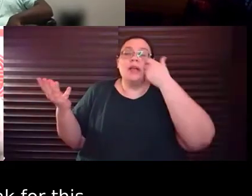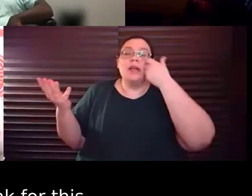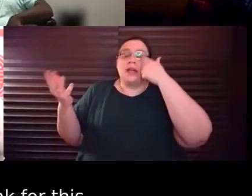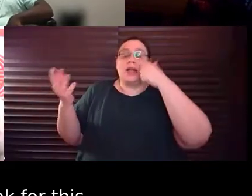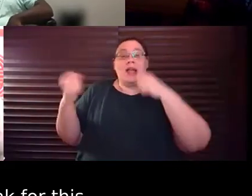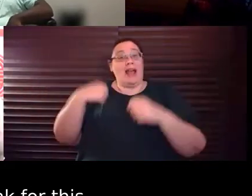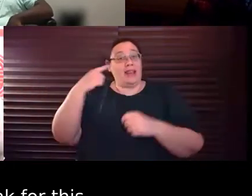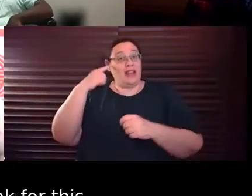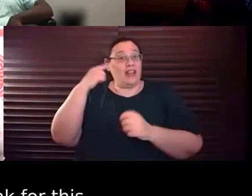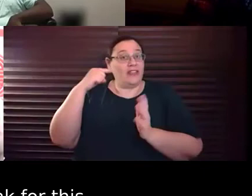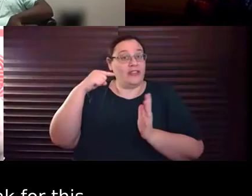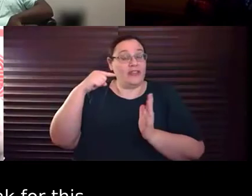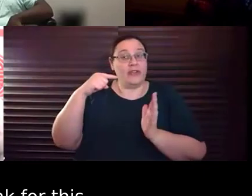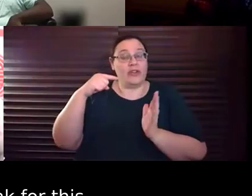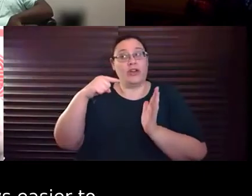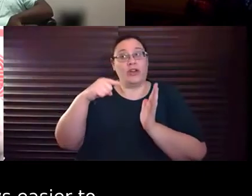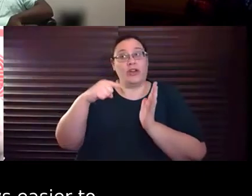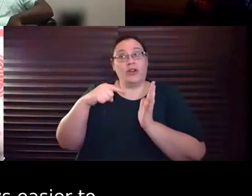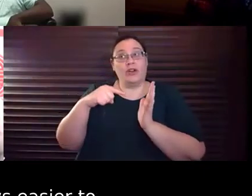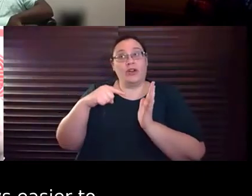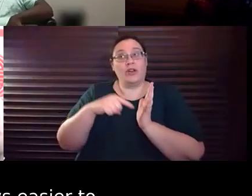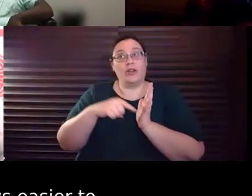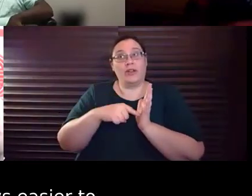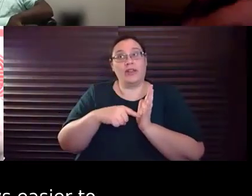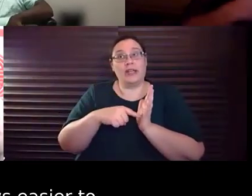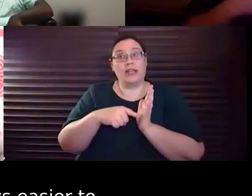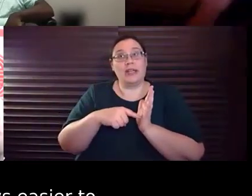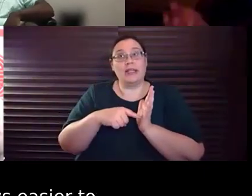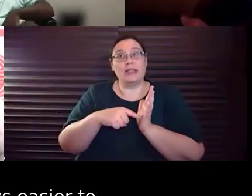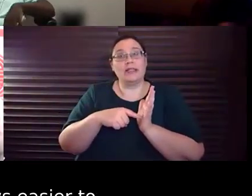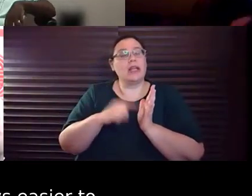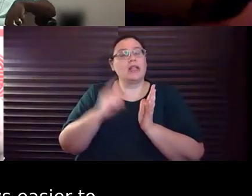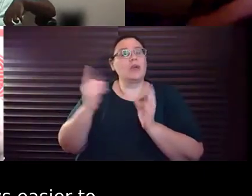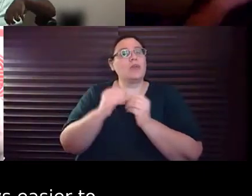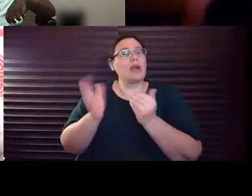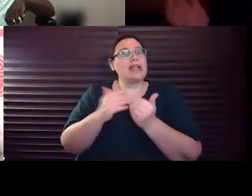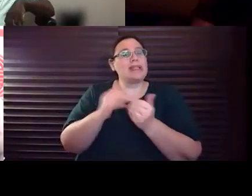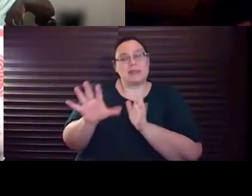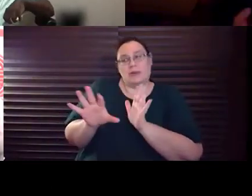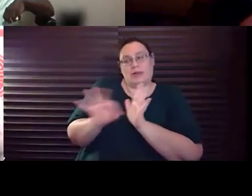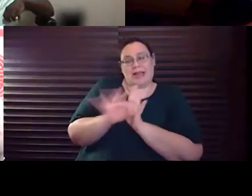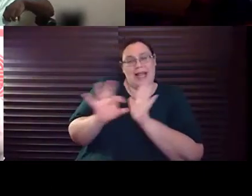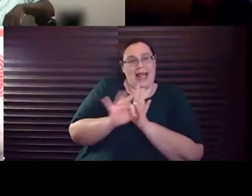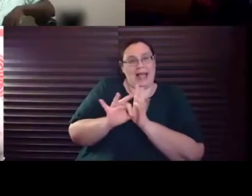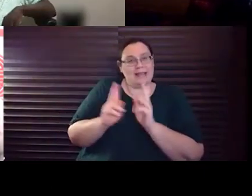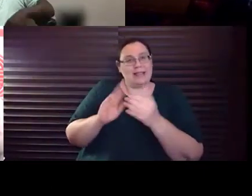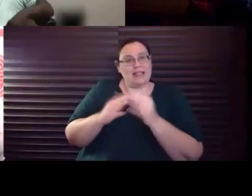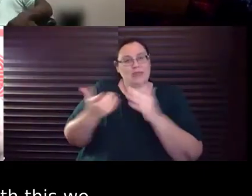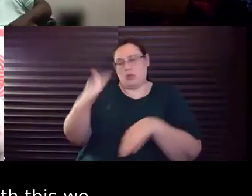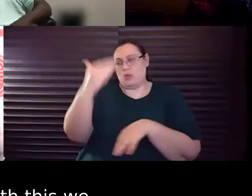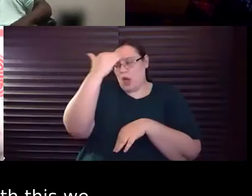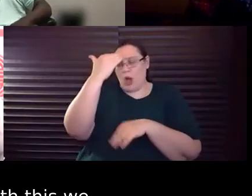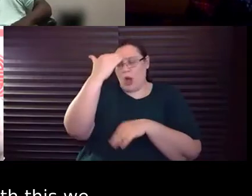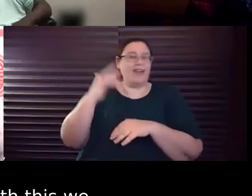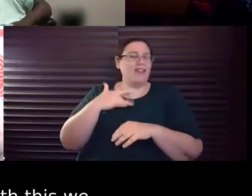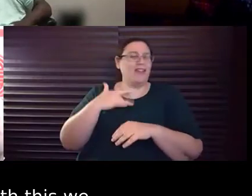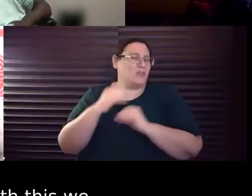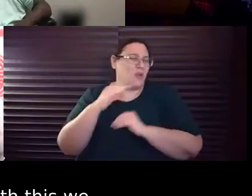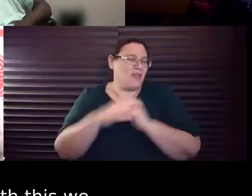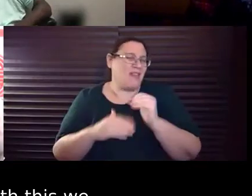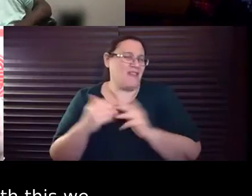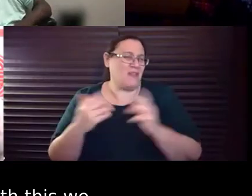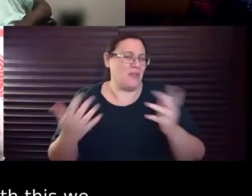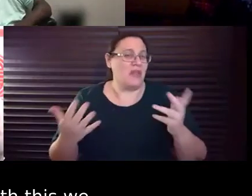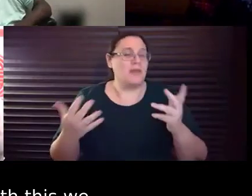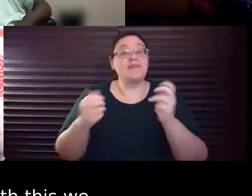this, there was, it's always easier to just cast with who there's a comfort in that. And I think with